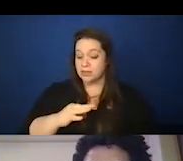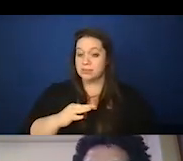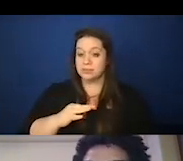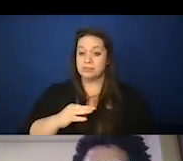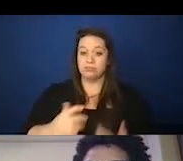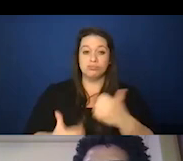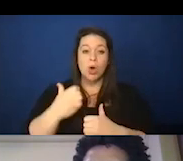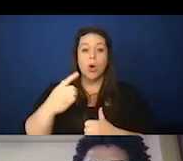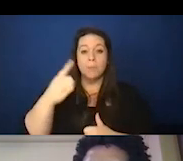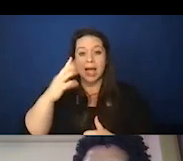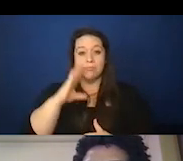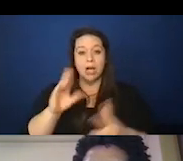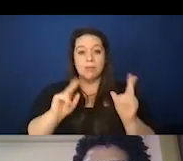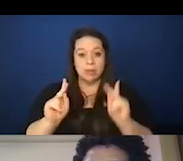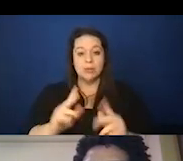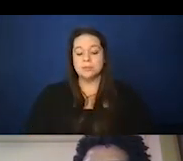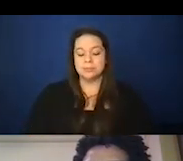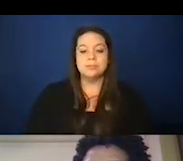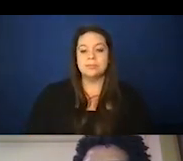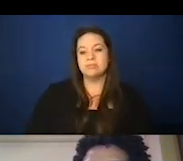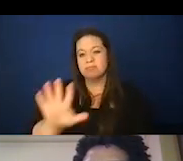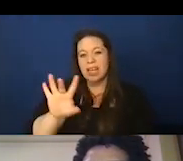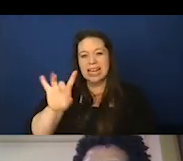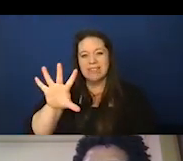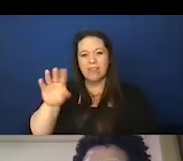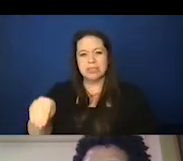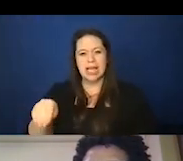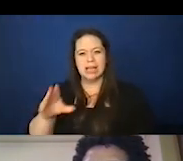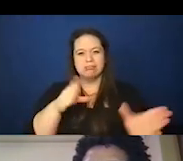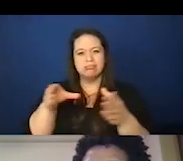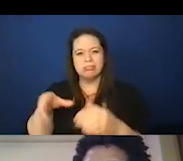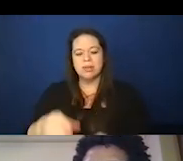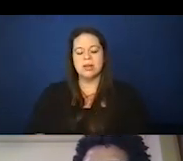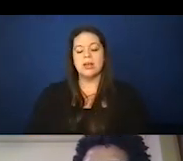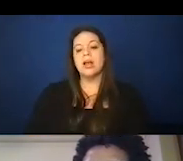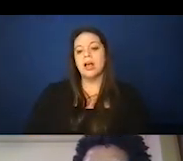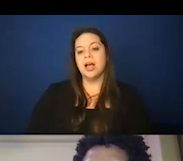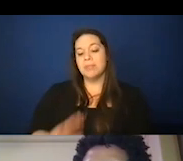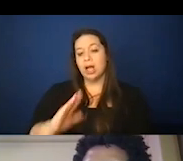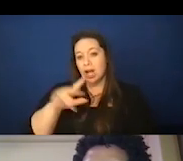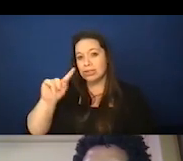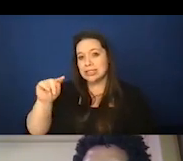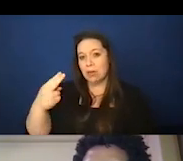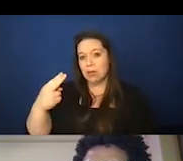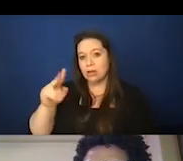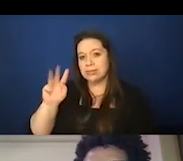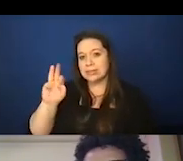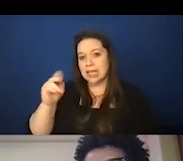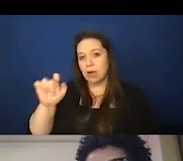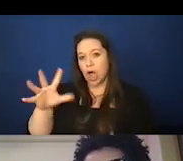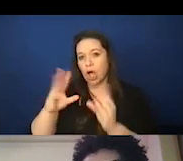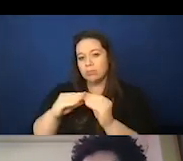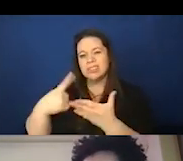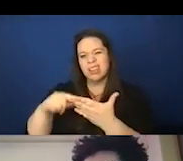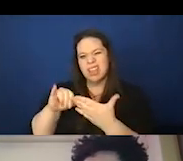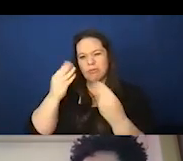majority Black and brown. So it's about 85% of the individuals. And we did a town hall basically discussing a lot of this information